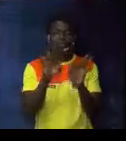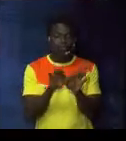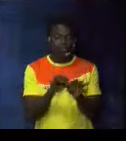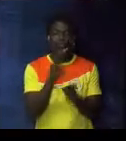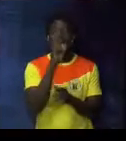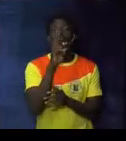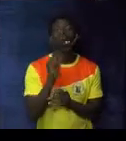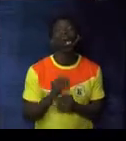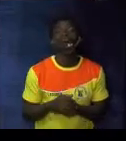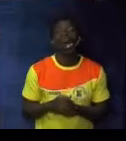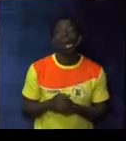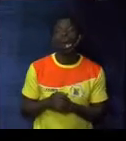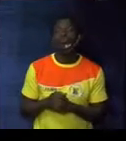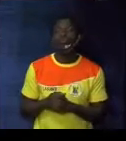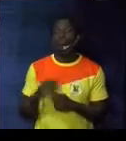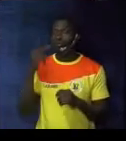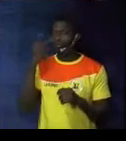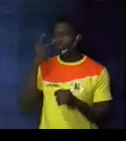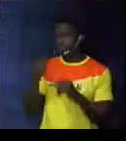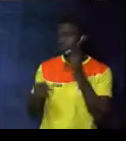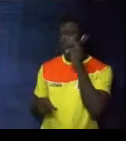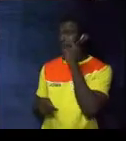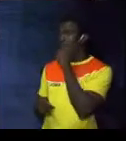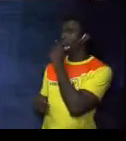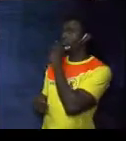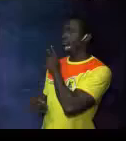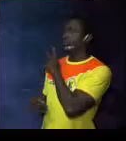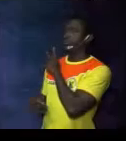collinear. They form a straight line. Look at it go.